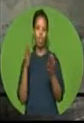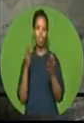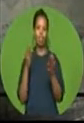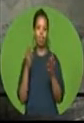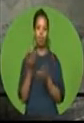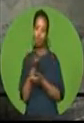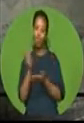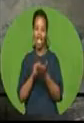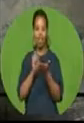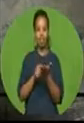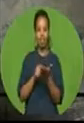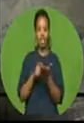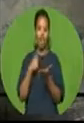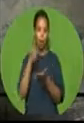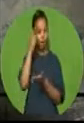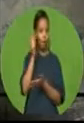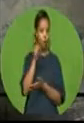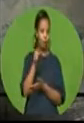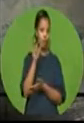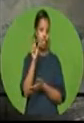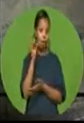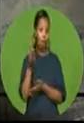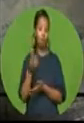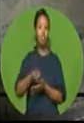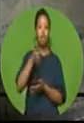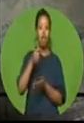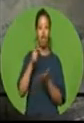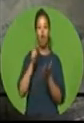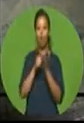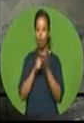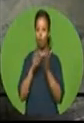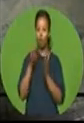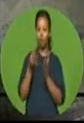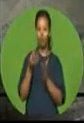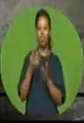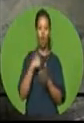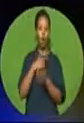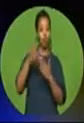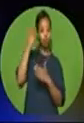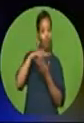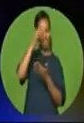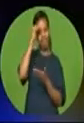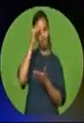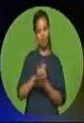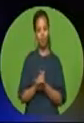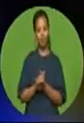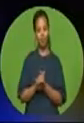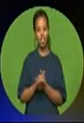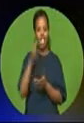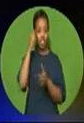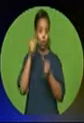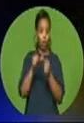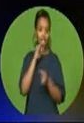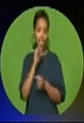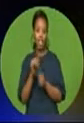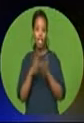entry. Let me remind you some of the main points of our previous lesson. The